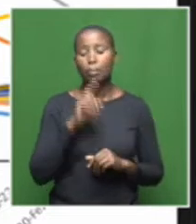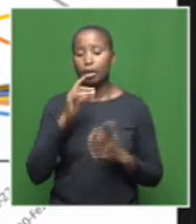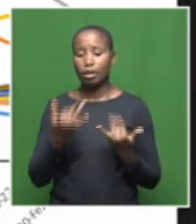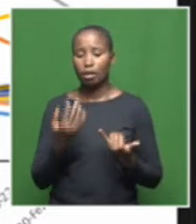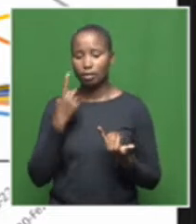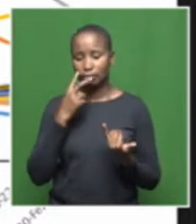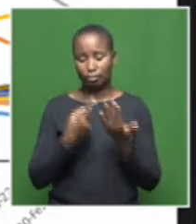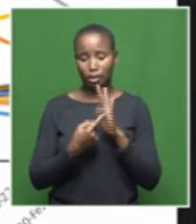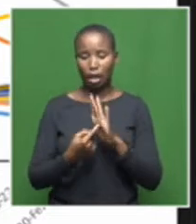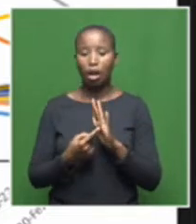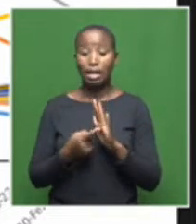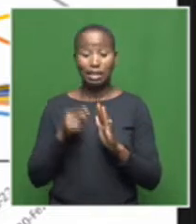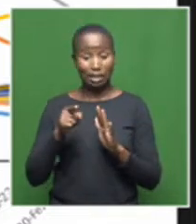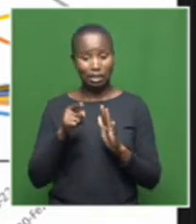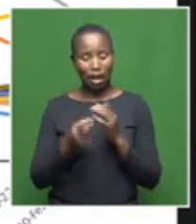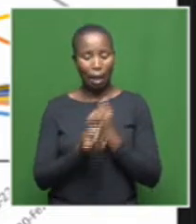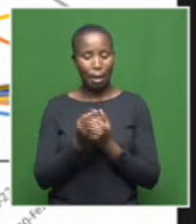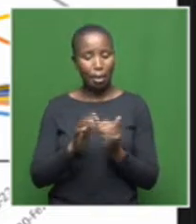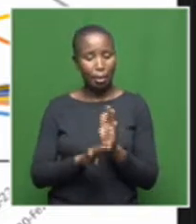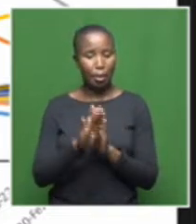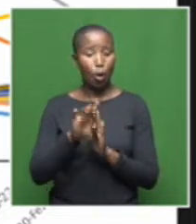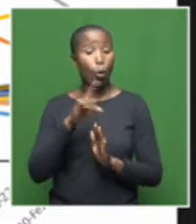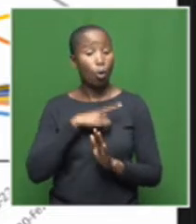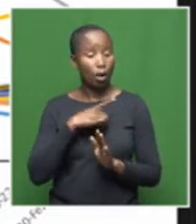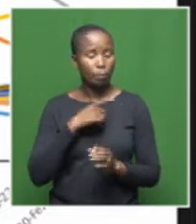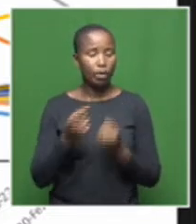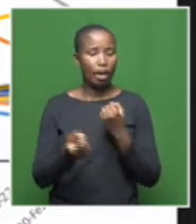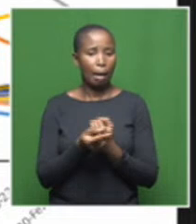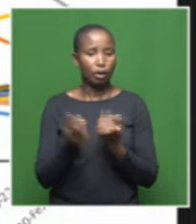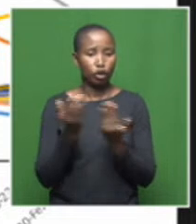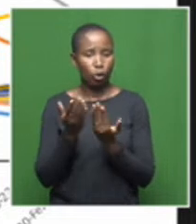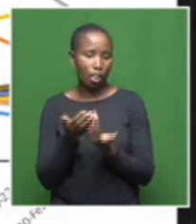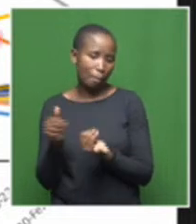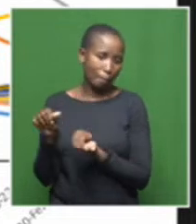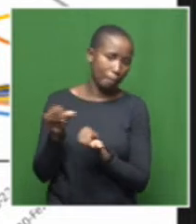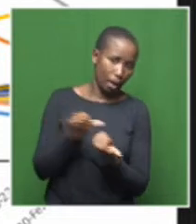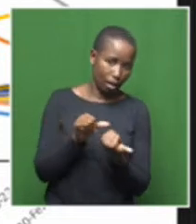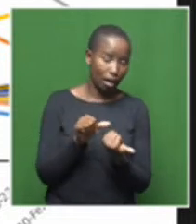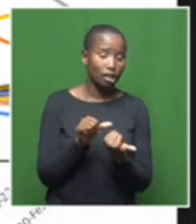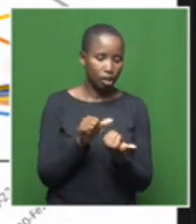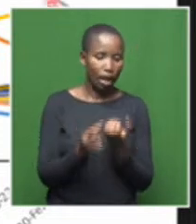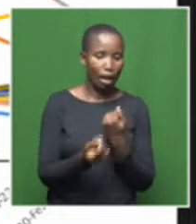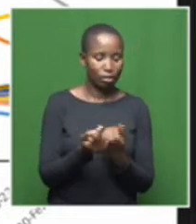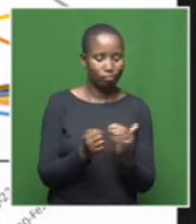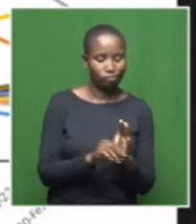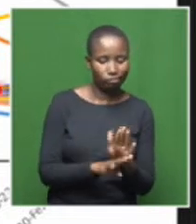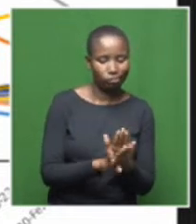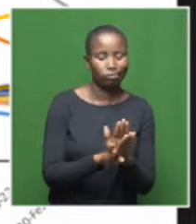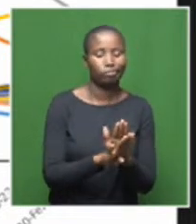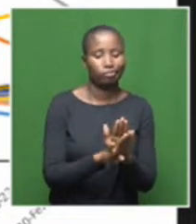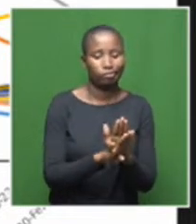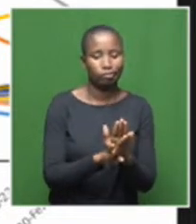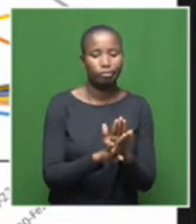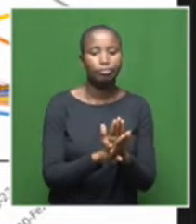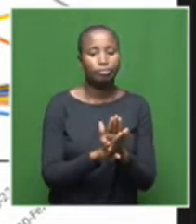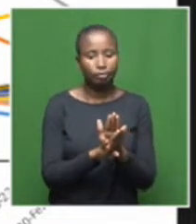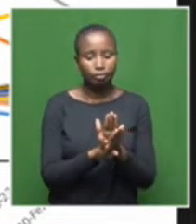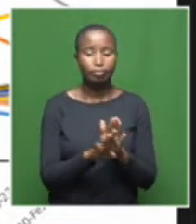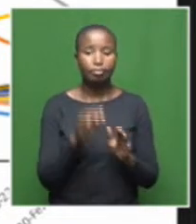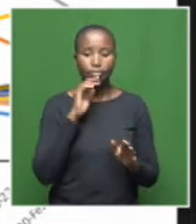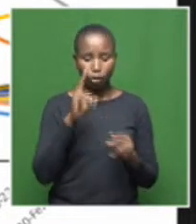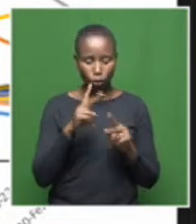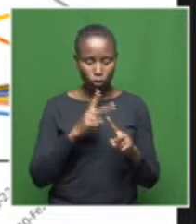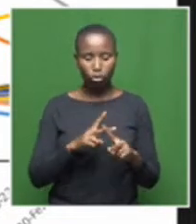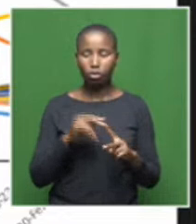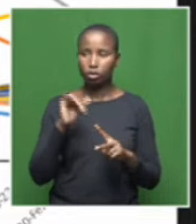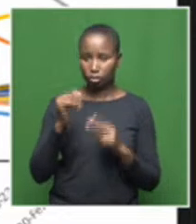with the back to school because it was a week to 2 weeks after the schools went back. A little bit of a blip, I think, which was responsible for universities and